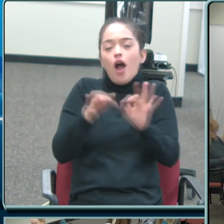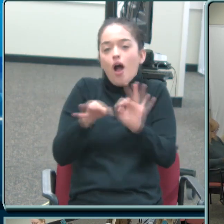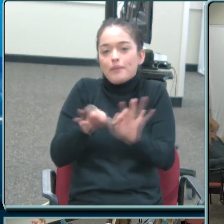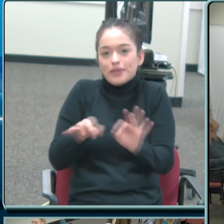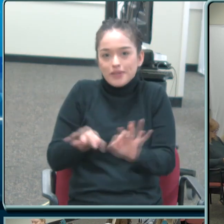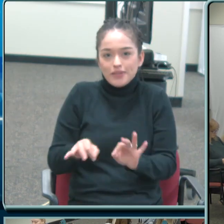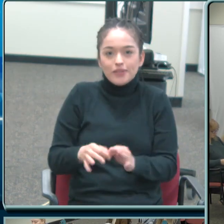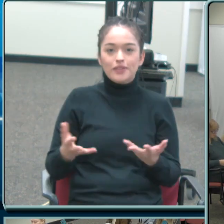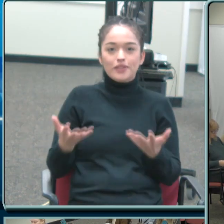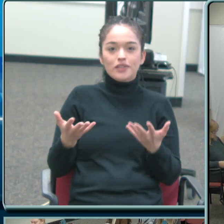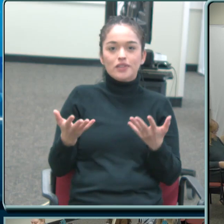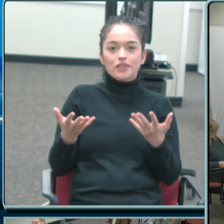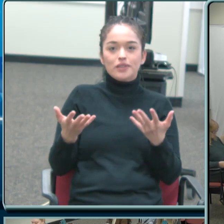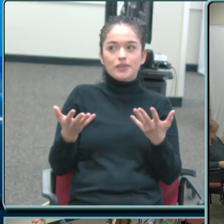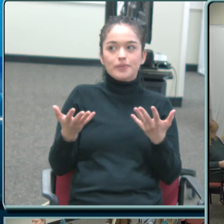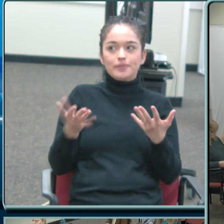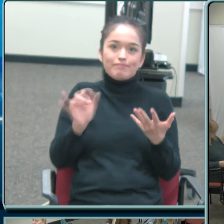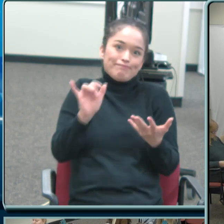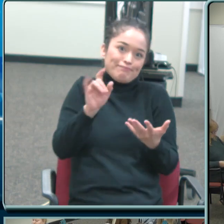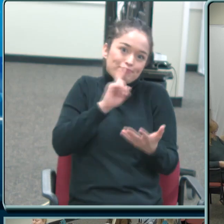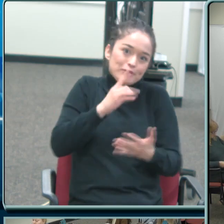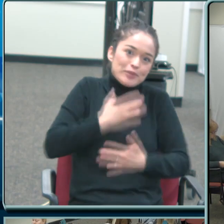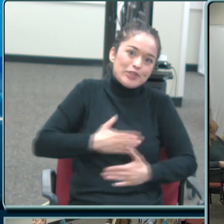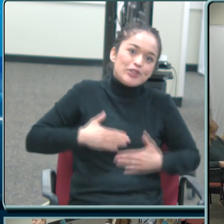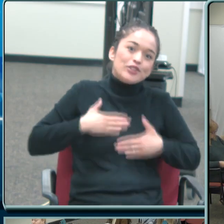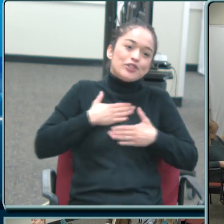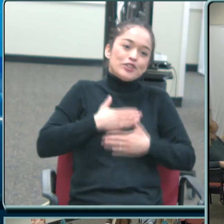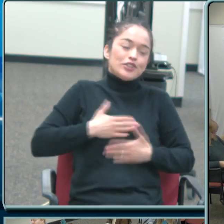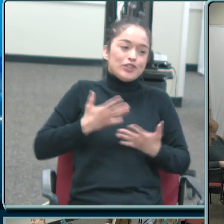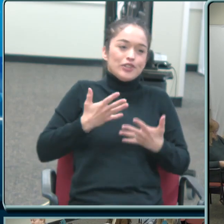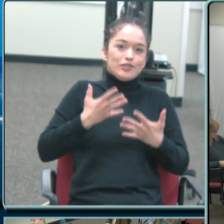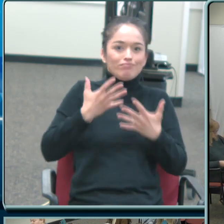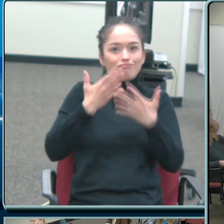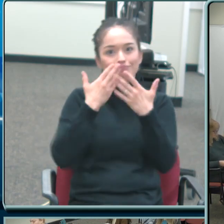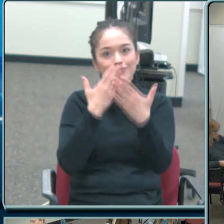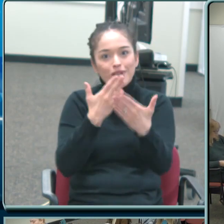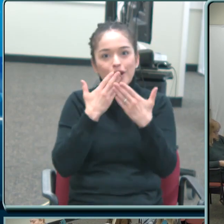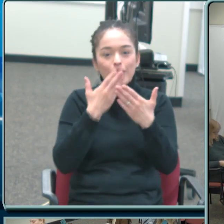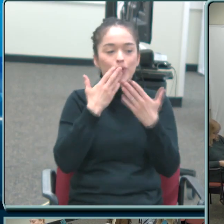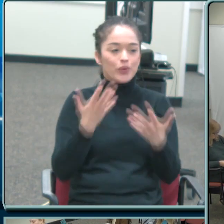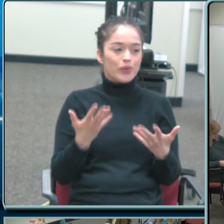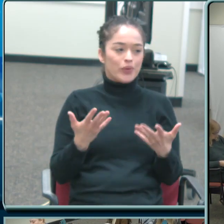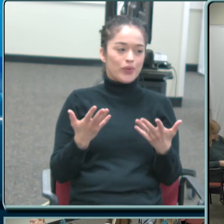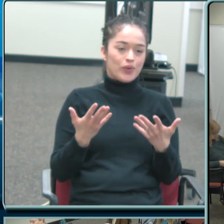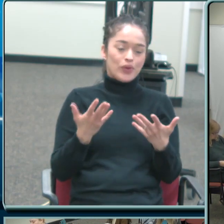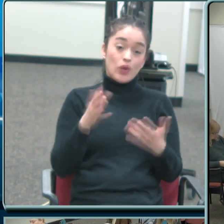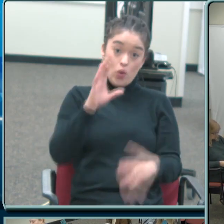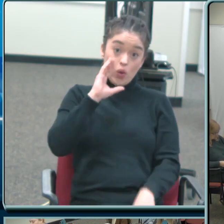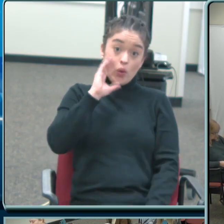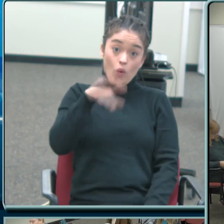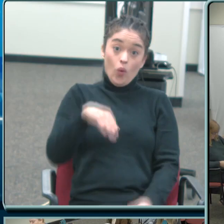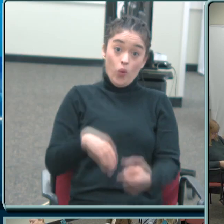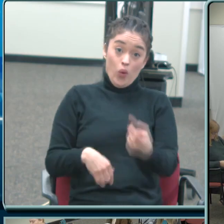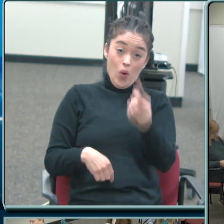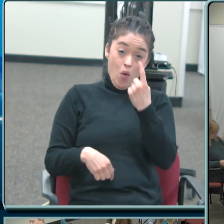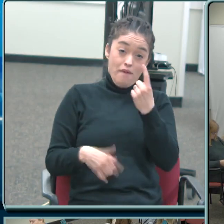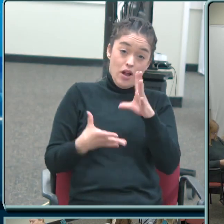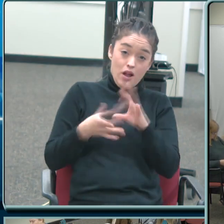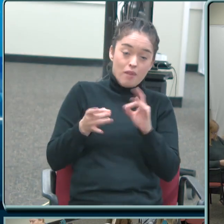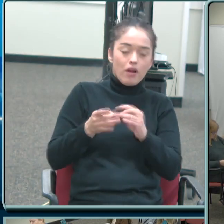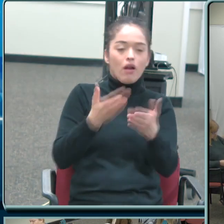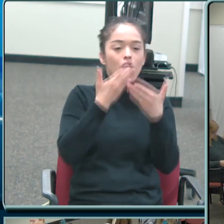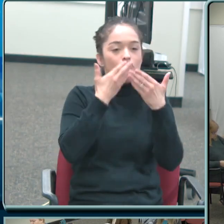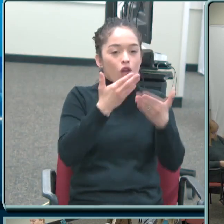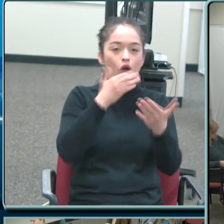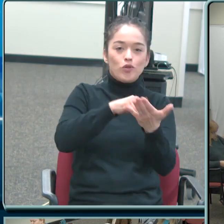and that of appreciation and thank you. And one of the comments is, thank you,